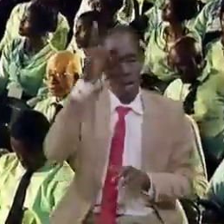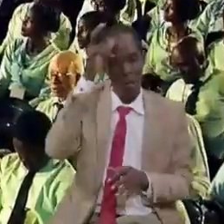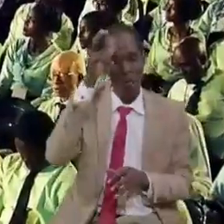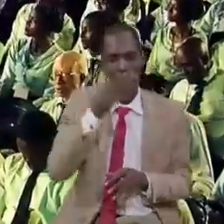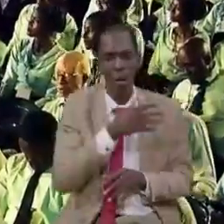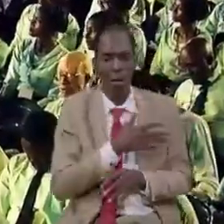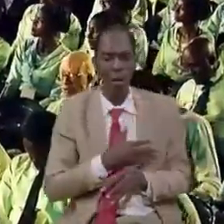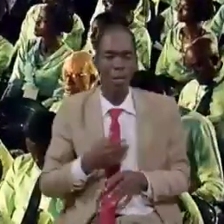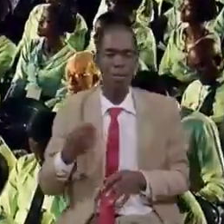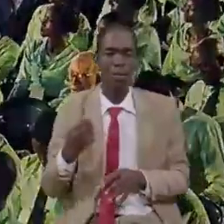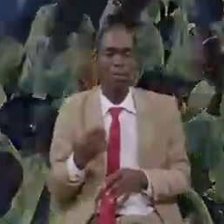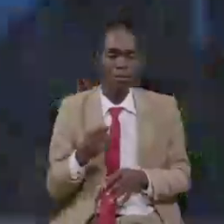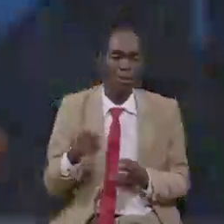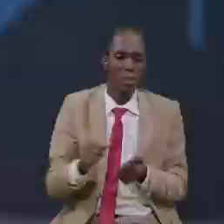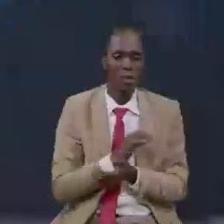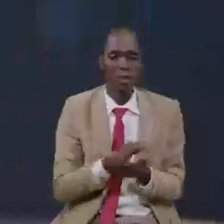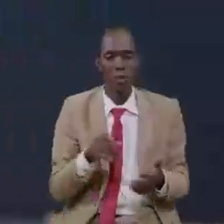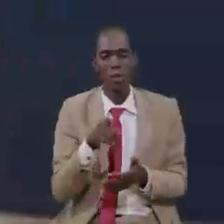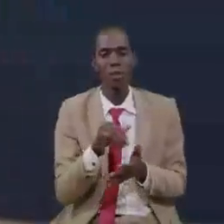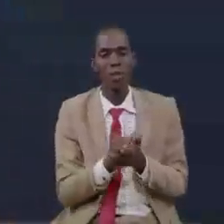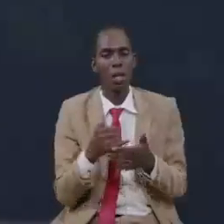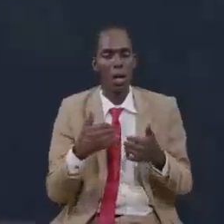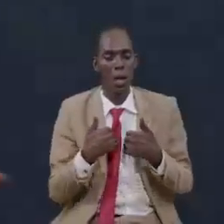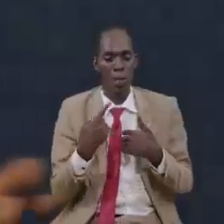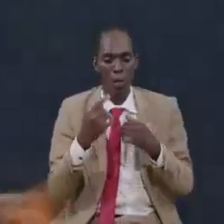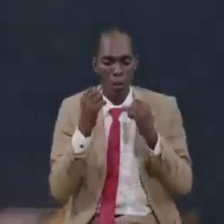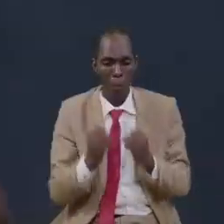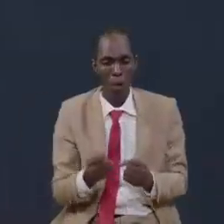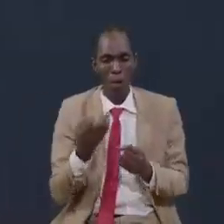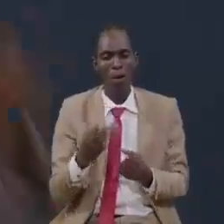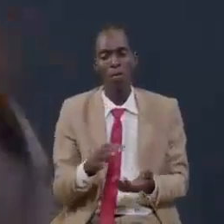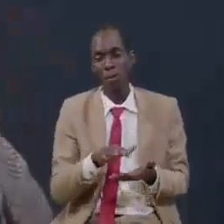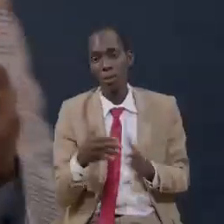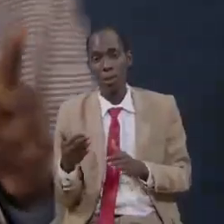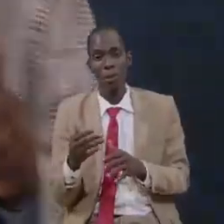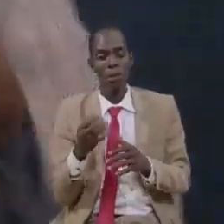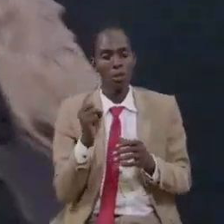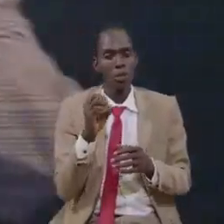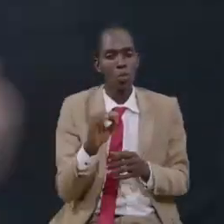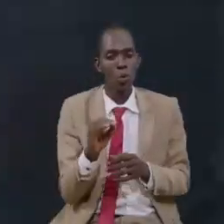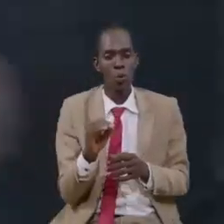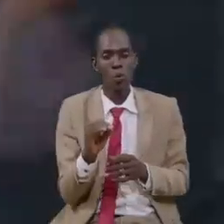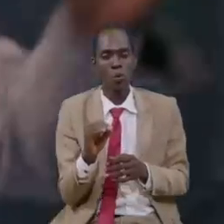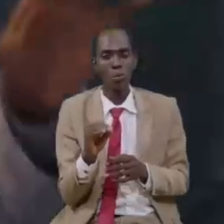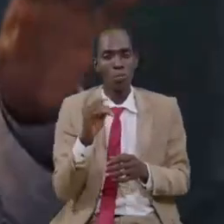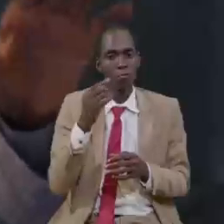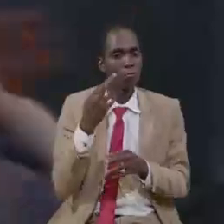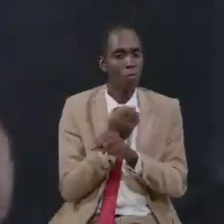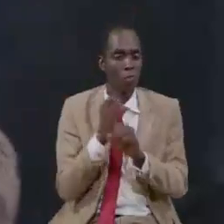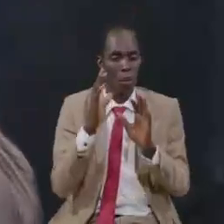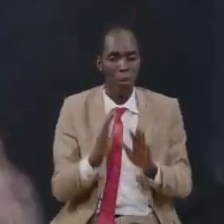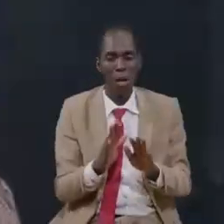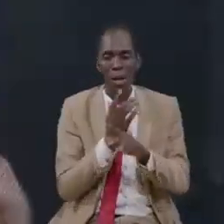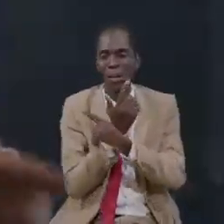that had the power of death. And so delivers and liberates them who for a long time,